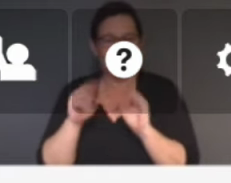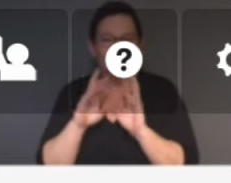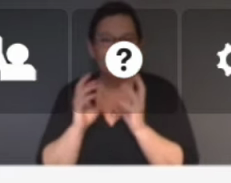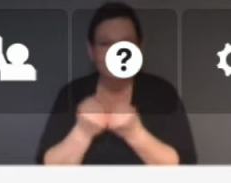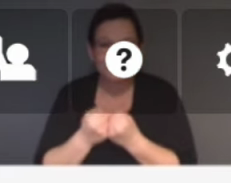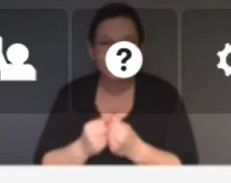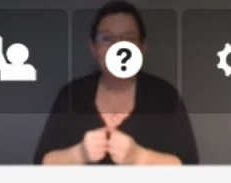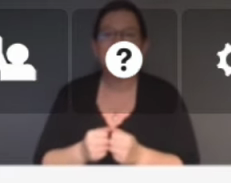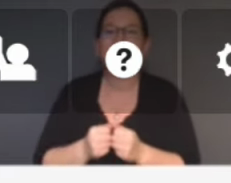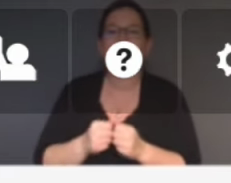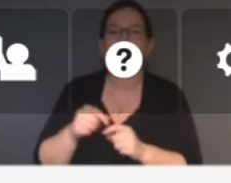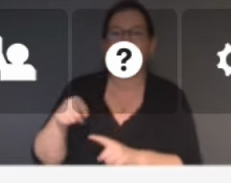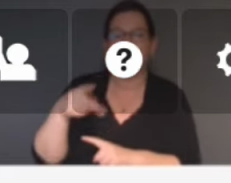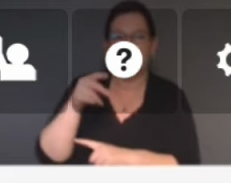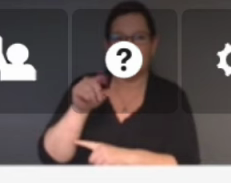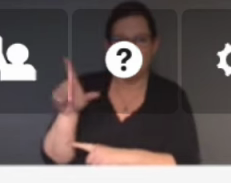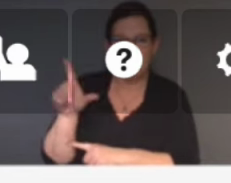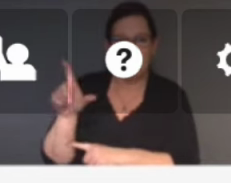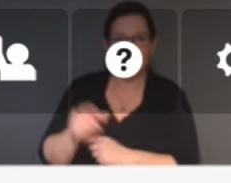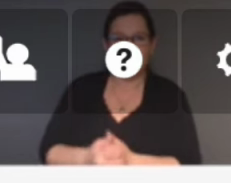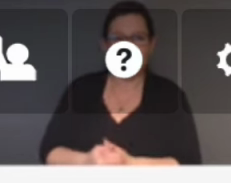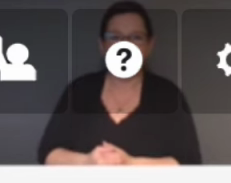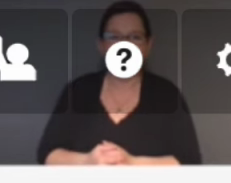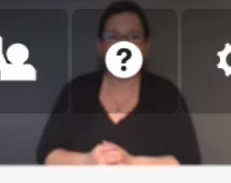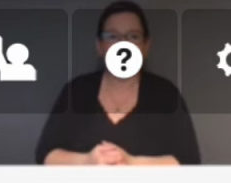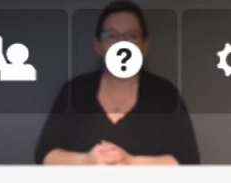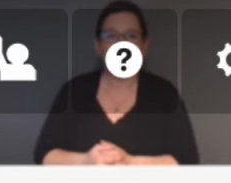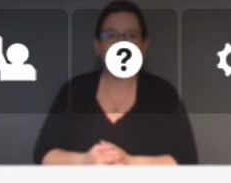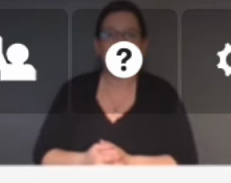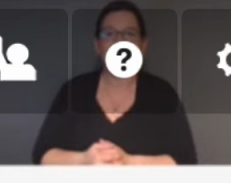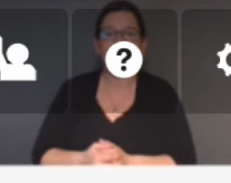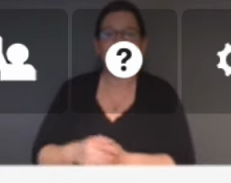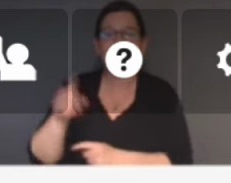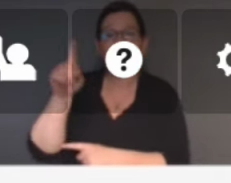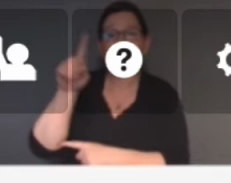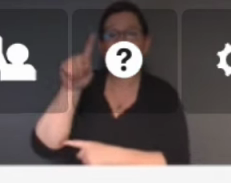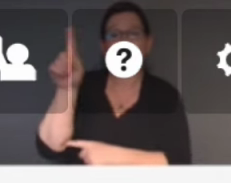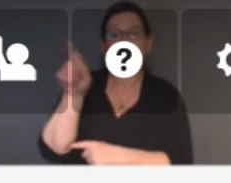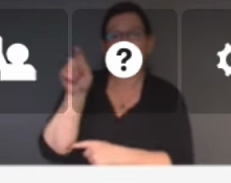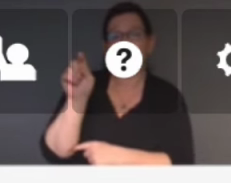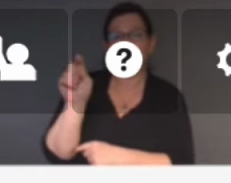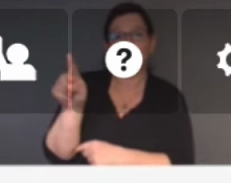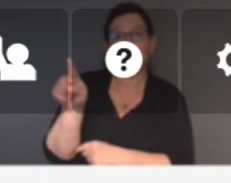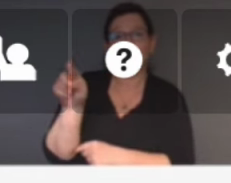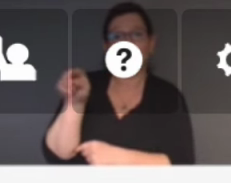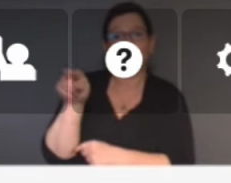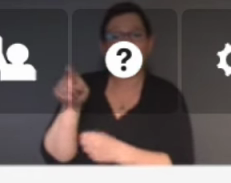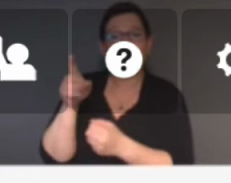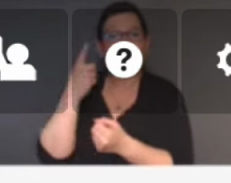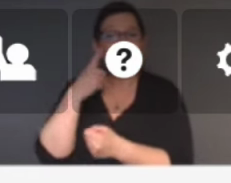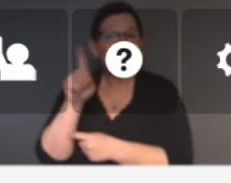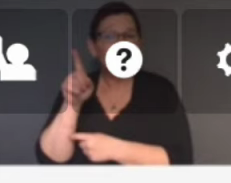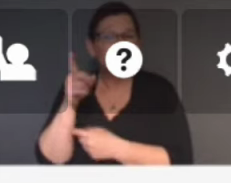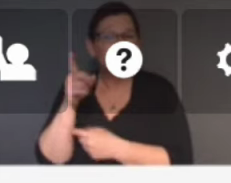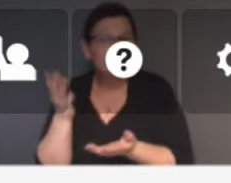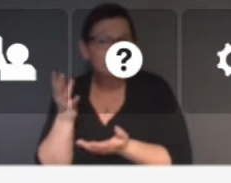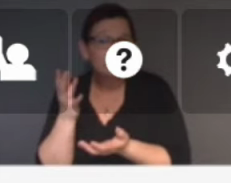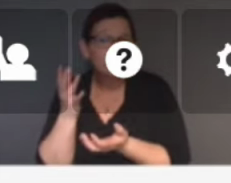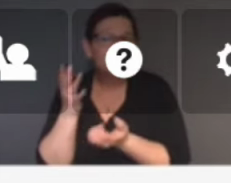Next, the circle with a question mark icon lets you report and get help with technical issues.